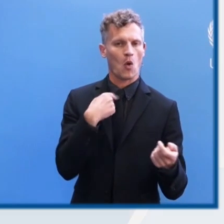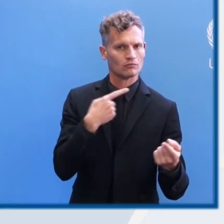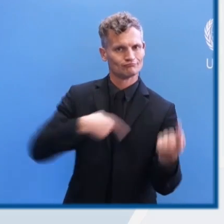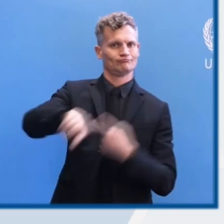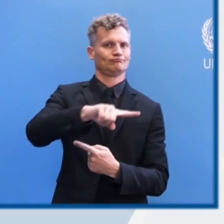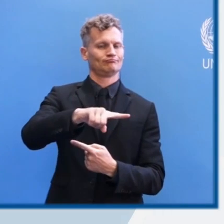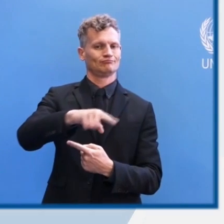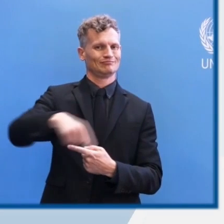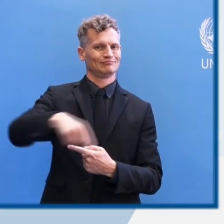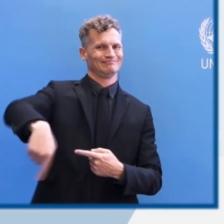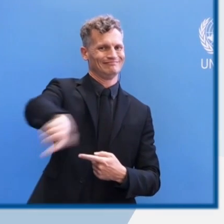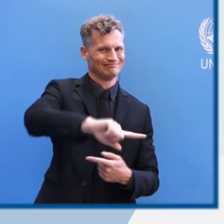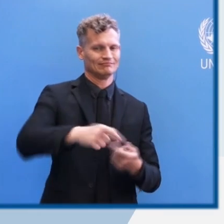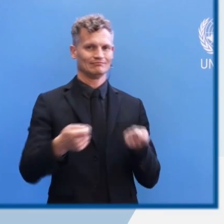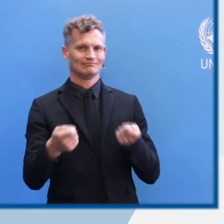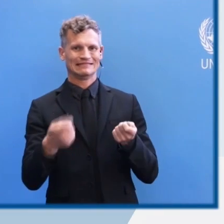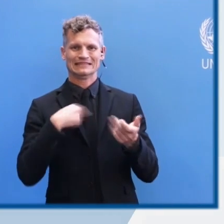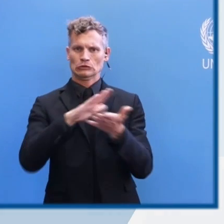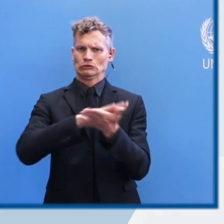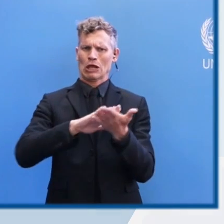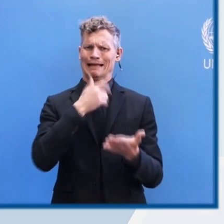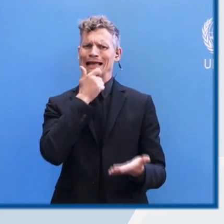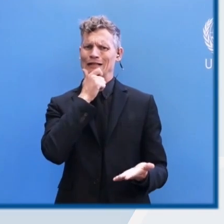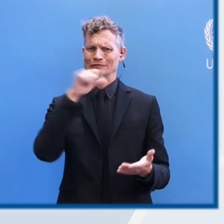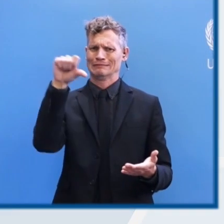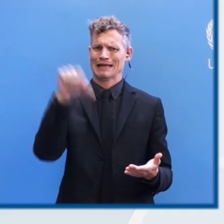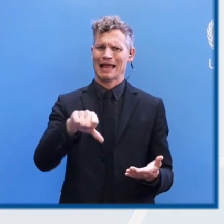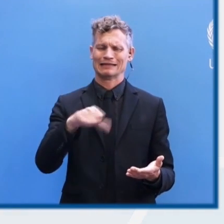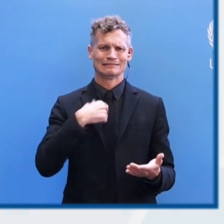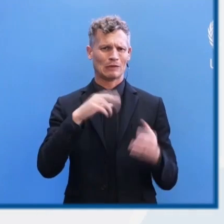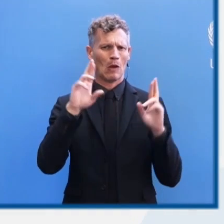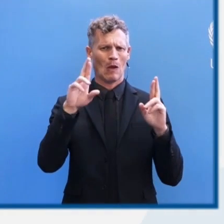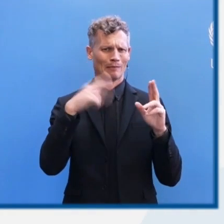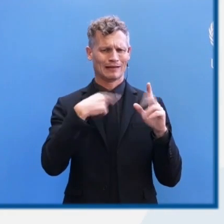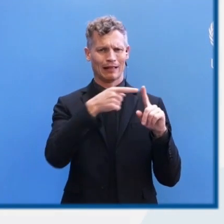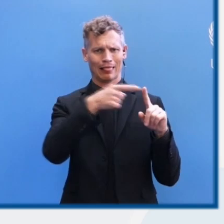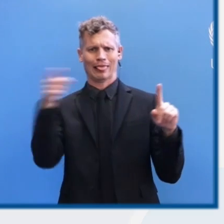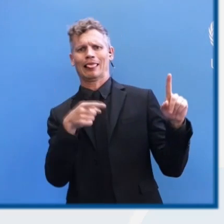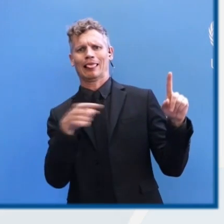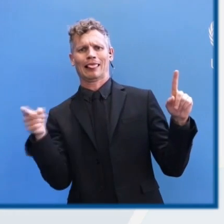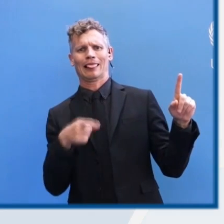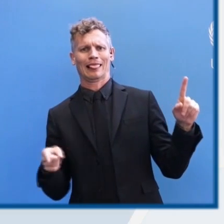an all-society approach. Sorry, my English is bad, so it became a little bit of a longer sentence. Yeah.